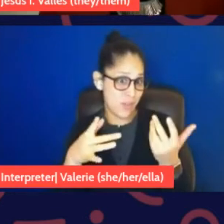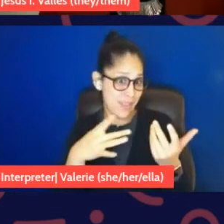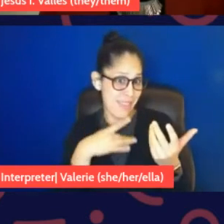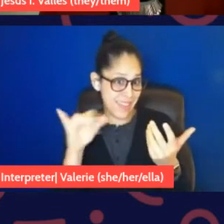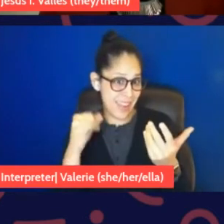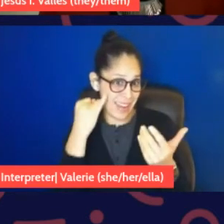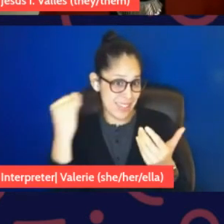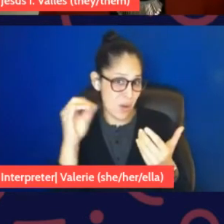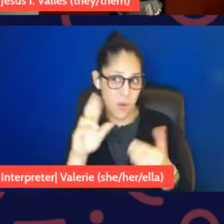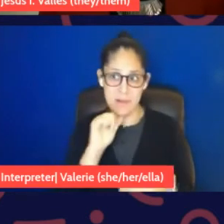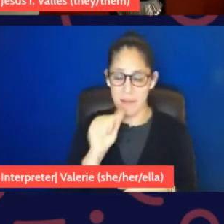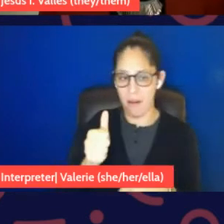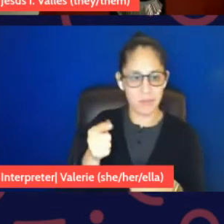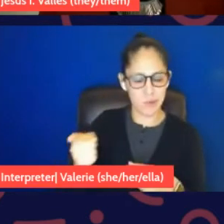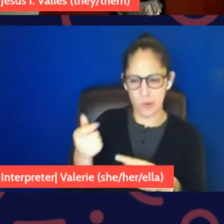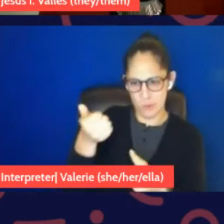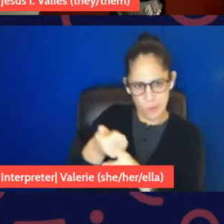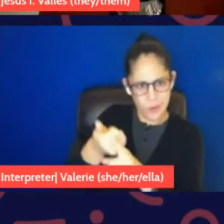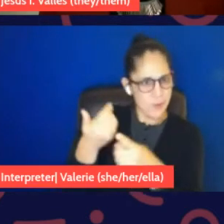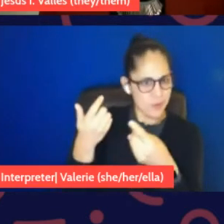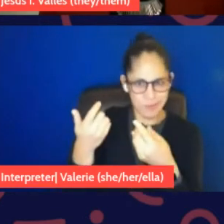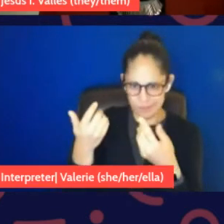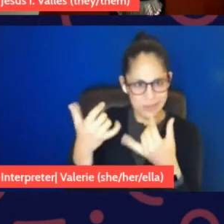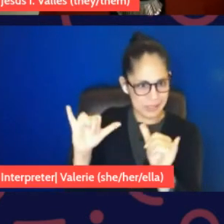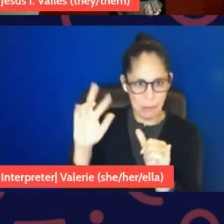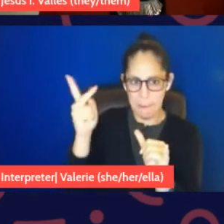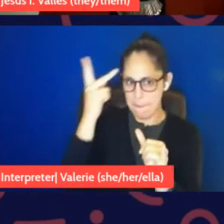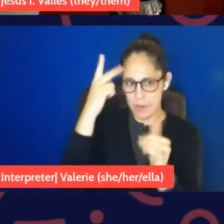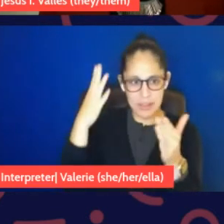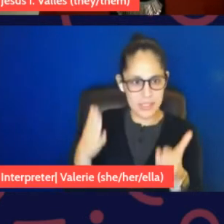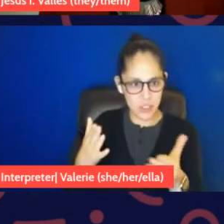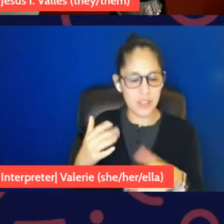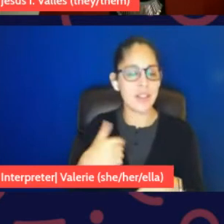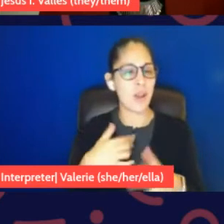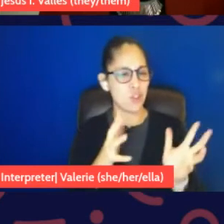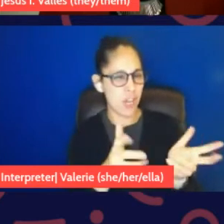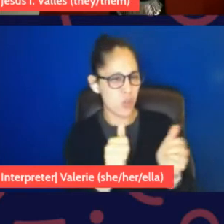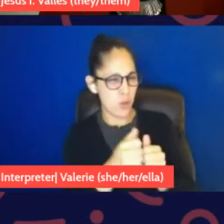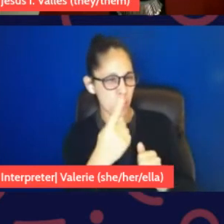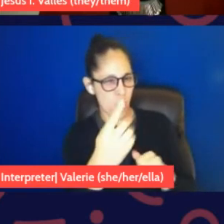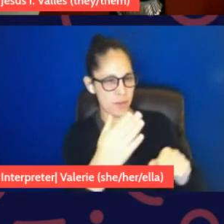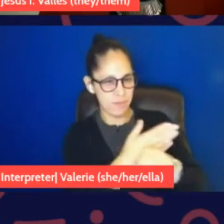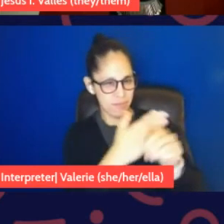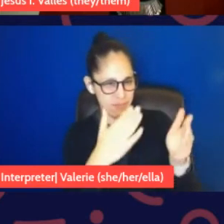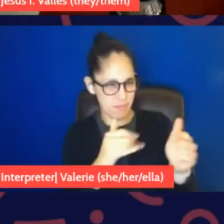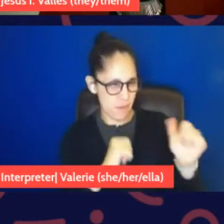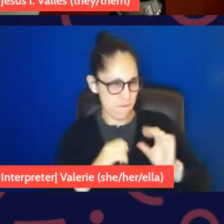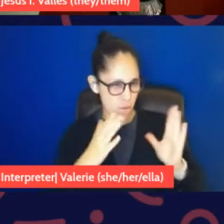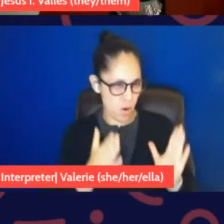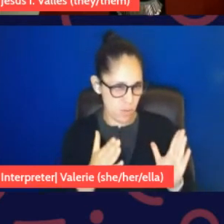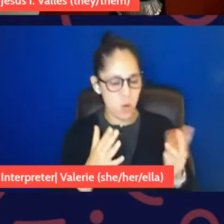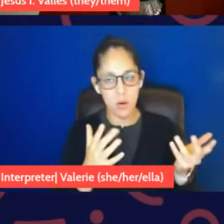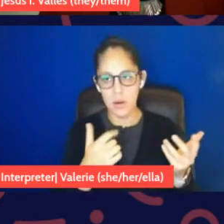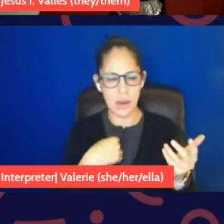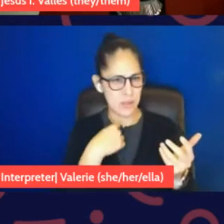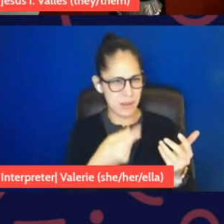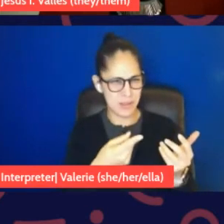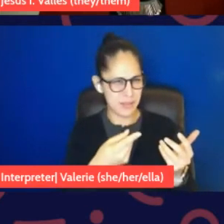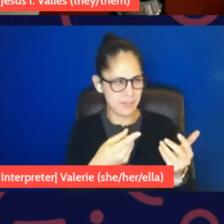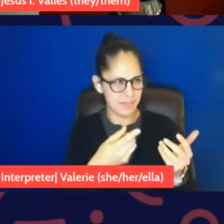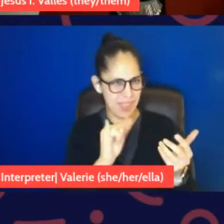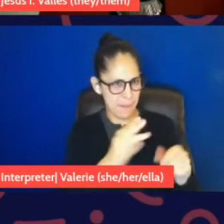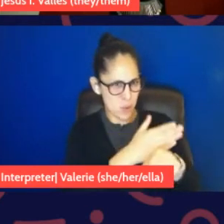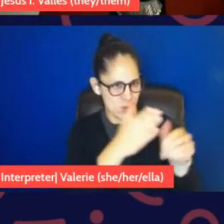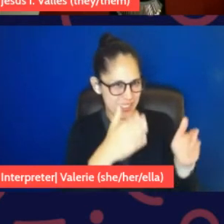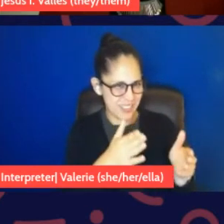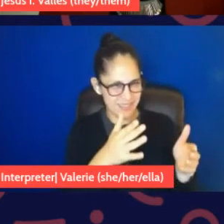can talk as a composer and as a performer and musician and some, which is not different than theater. And